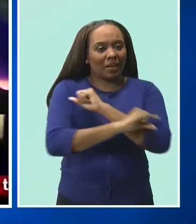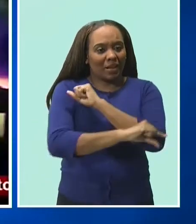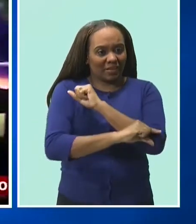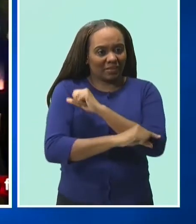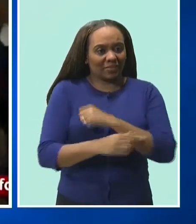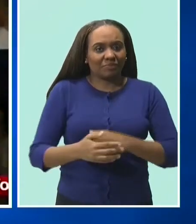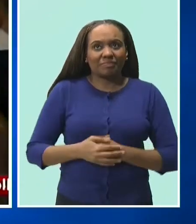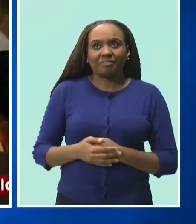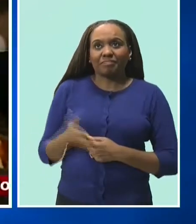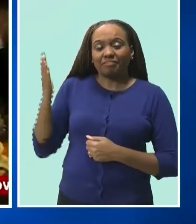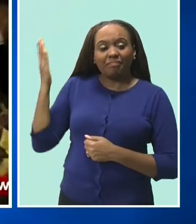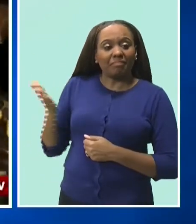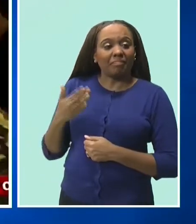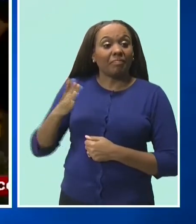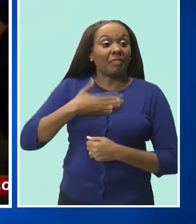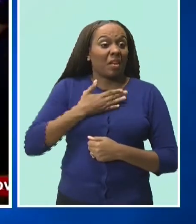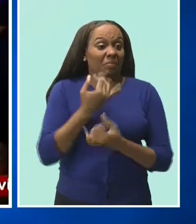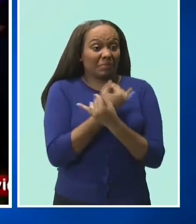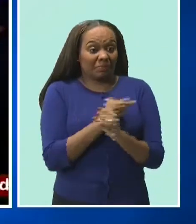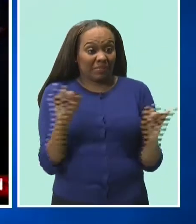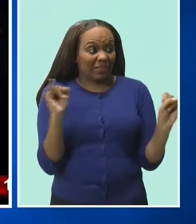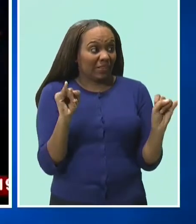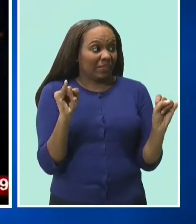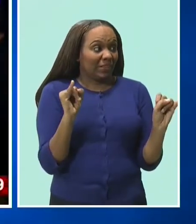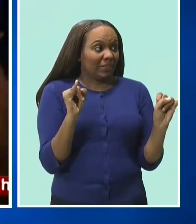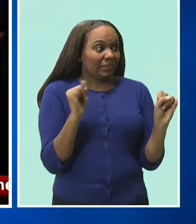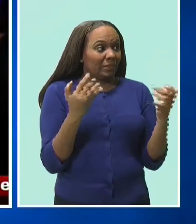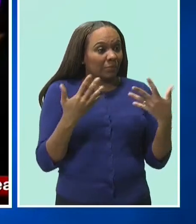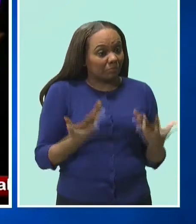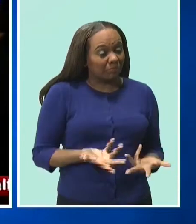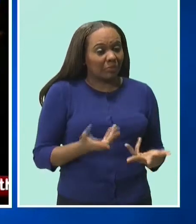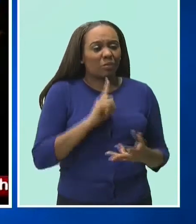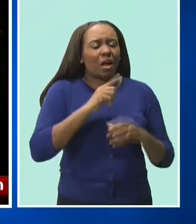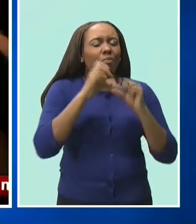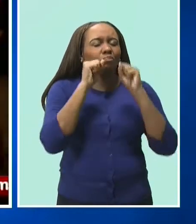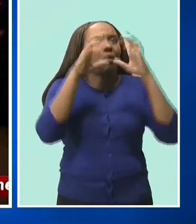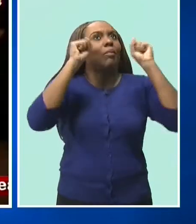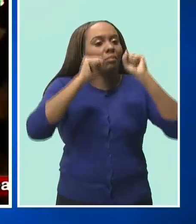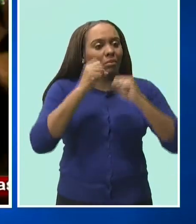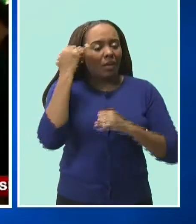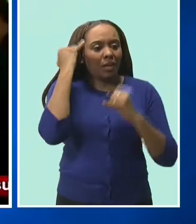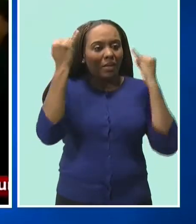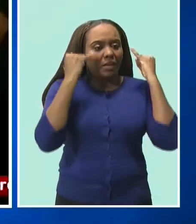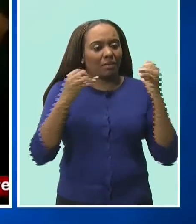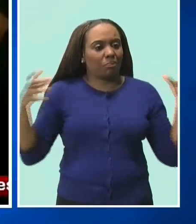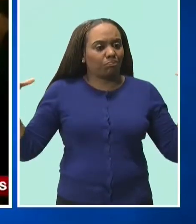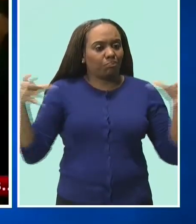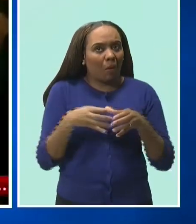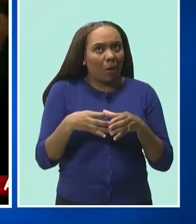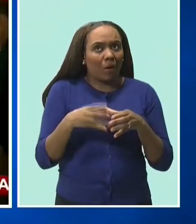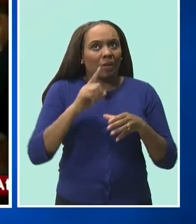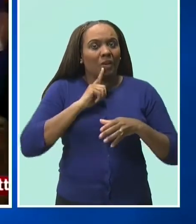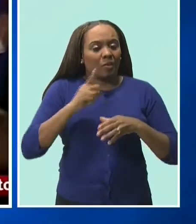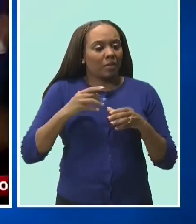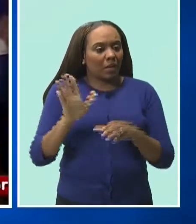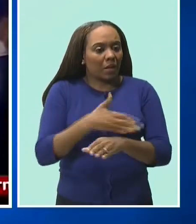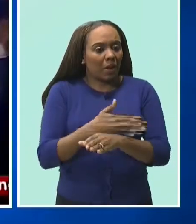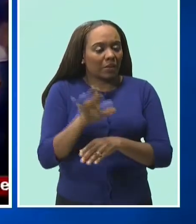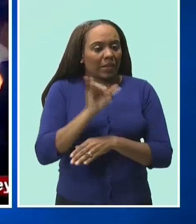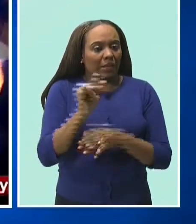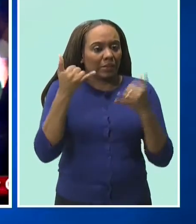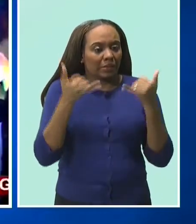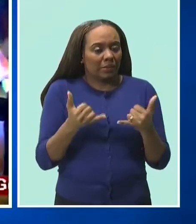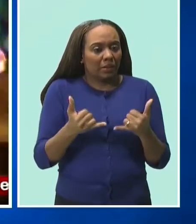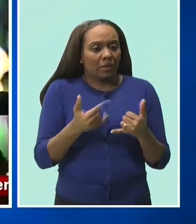So happy independence, and in a setting like this, I would say it's an awesome idea. to come together to do a concert like this. Because